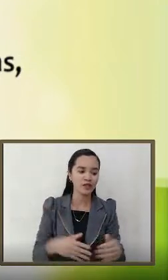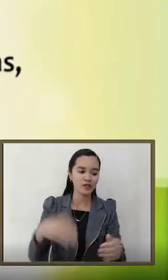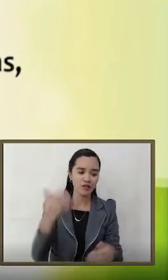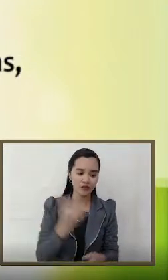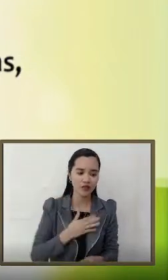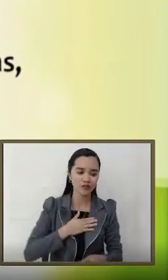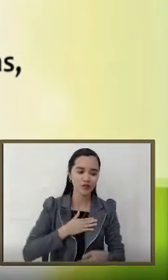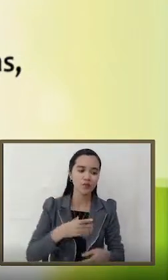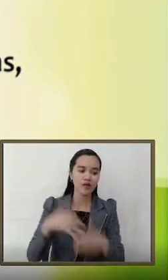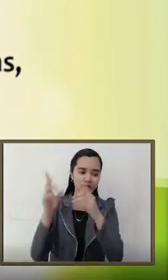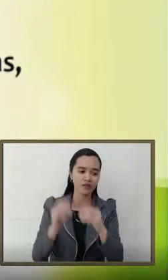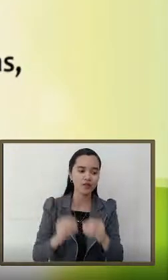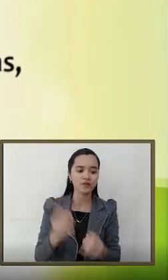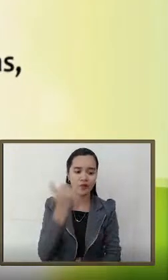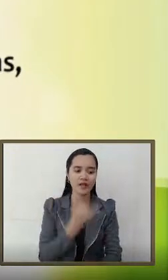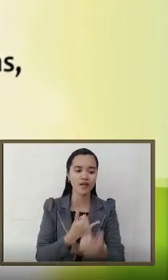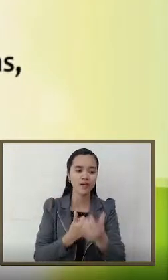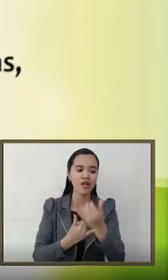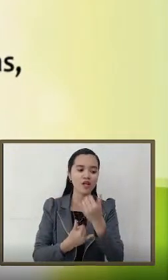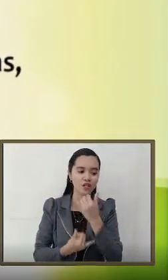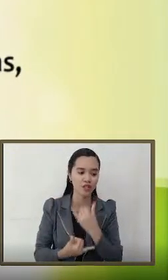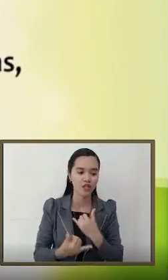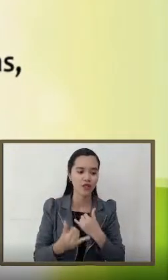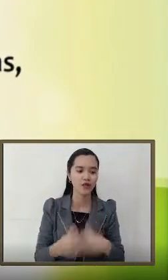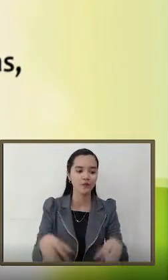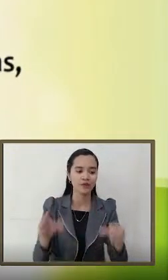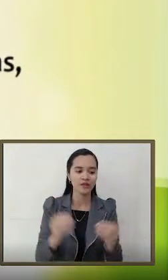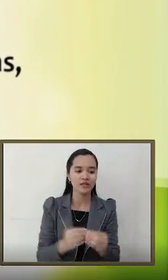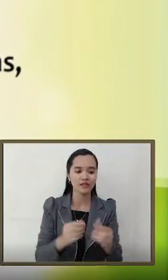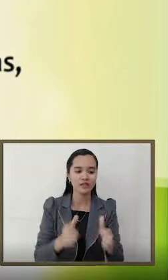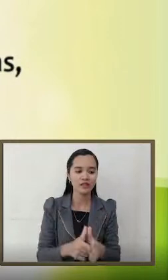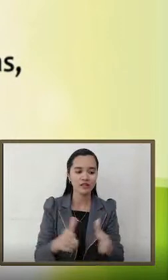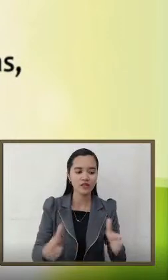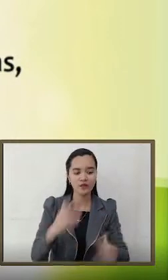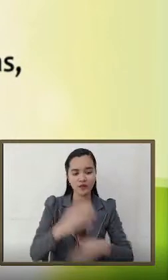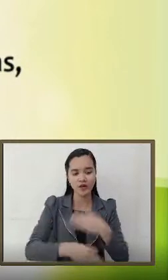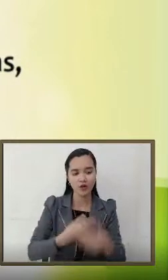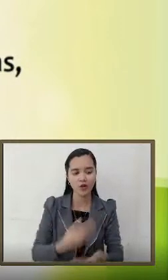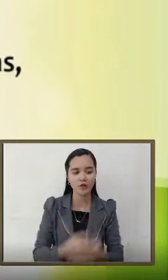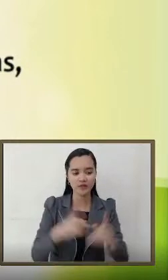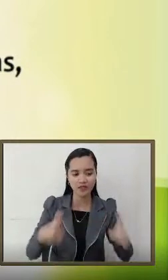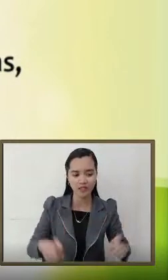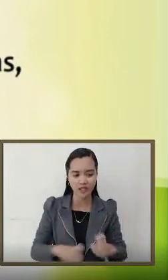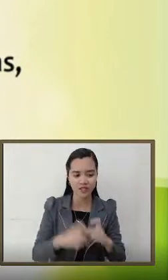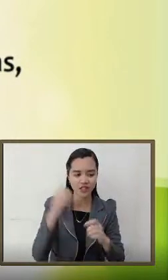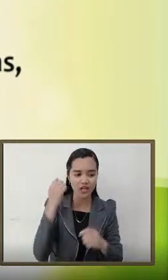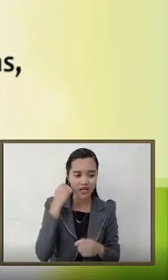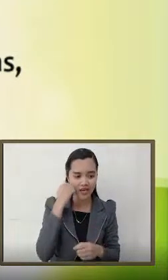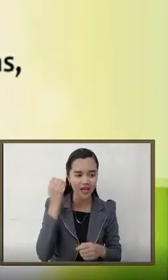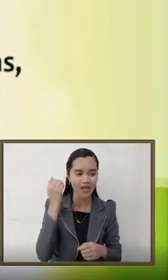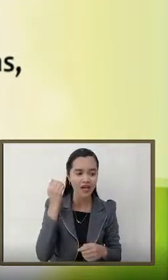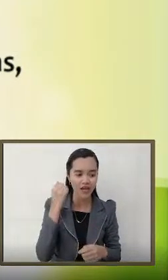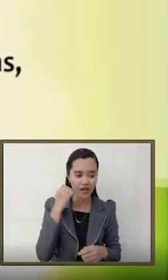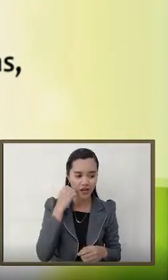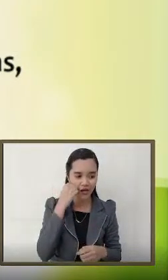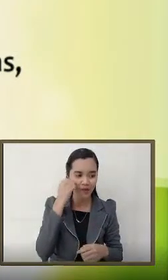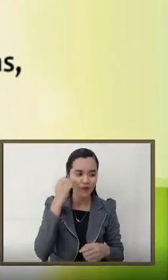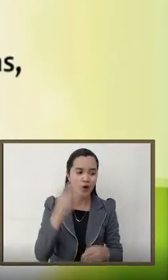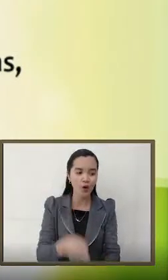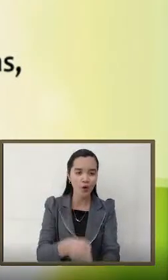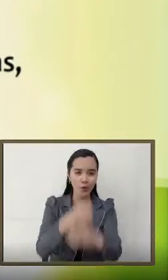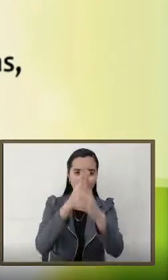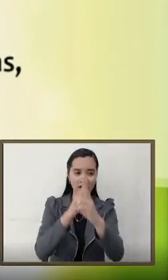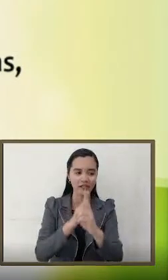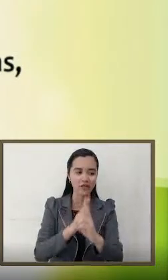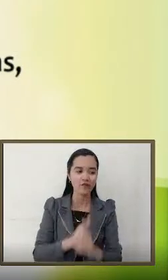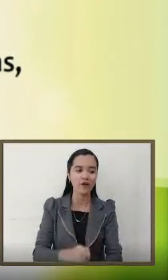Broader than the scope of my transgression. Come on, say it. Greater pardon, all my sins. Everybody now.